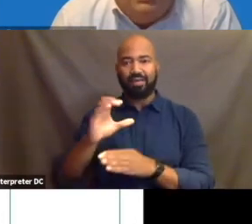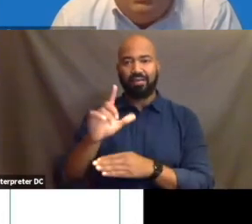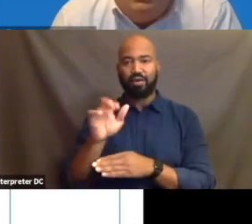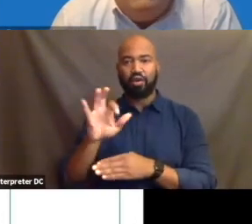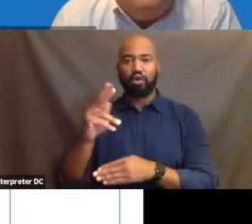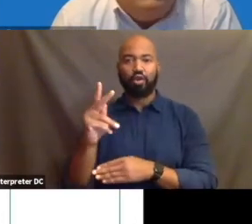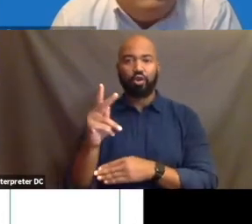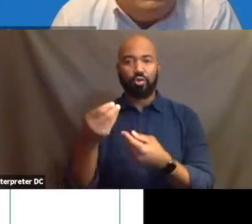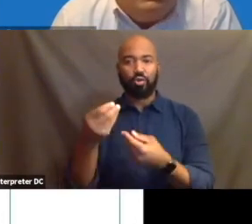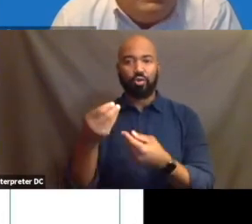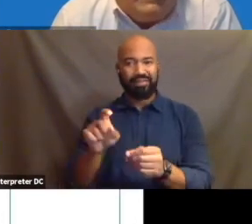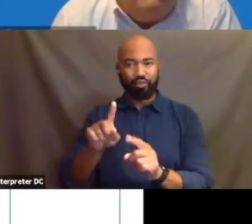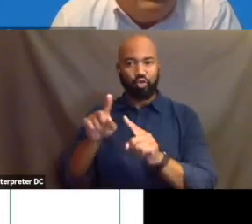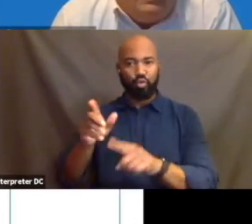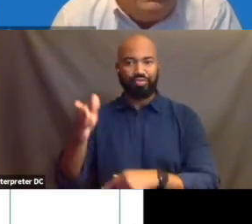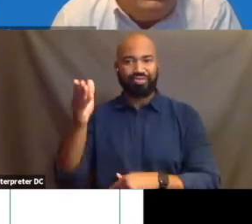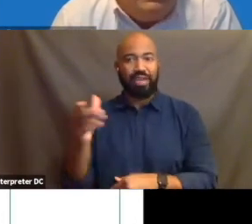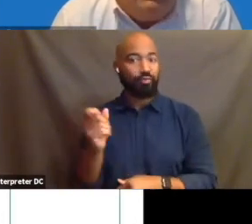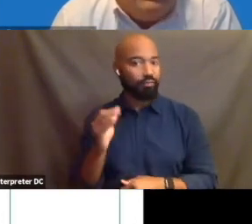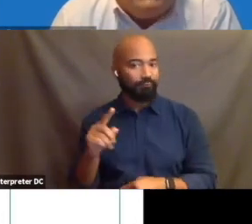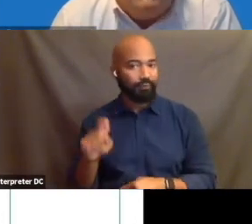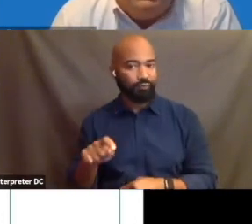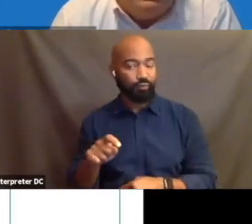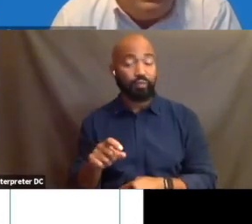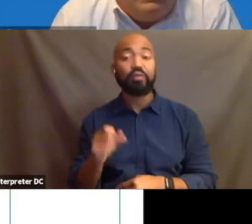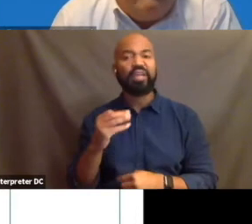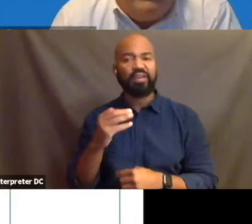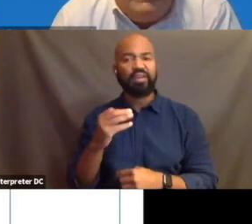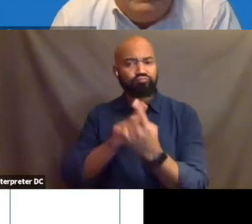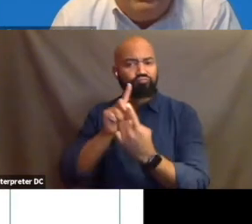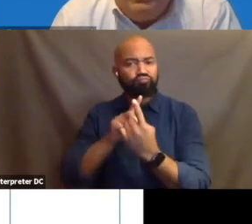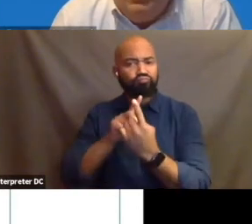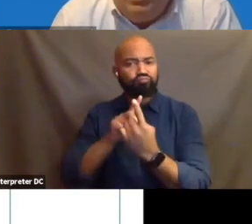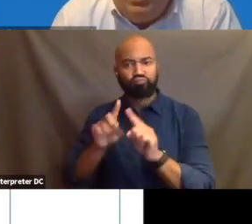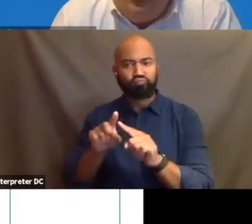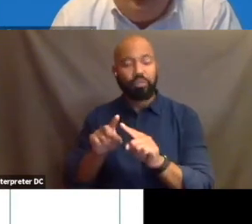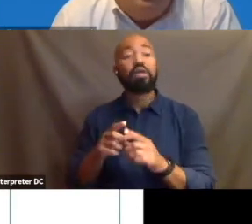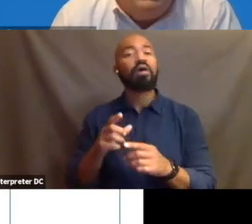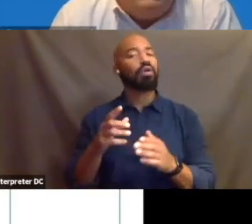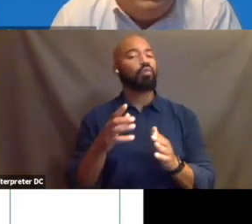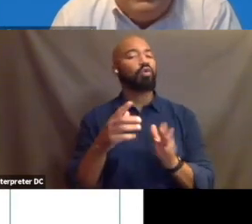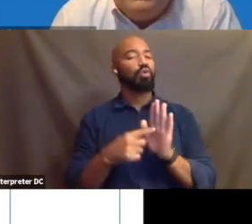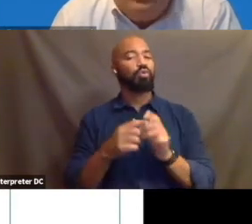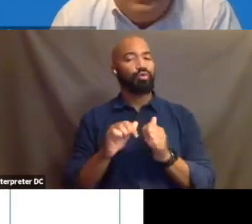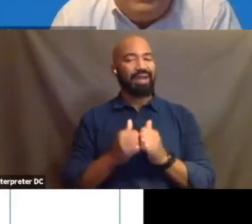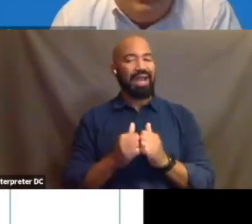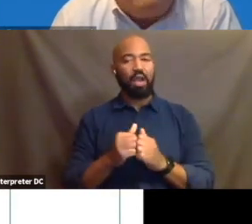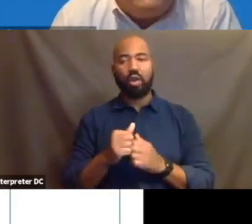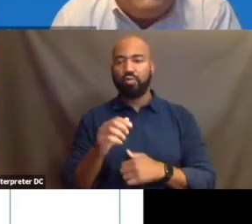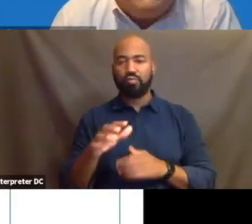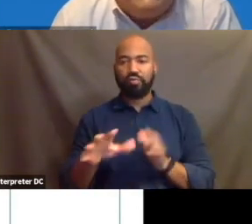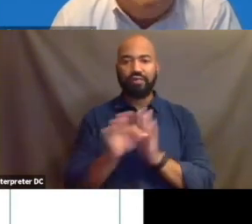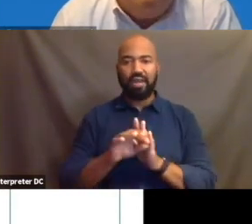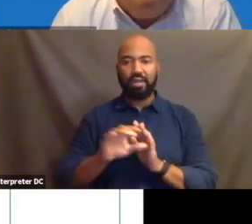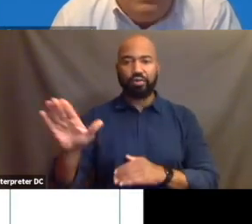office if you need to do that, and if you want to do it in person, we'll show you how to find out who your clerk is and where the